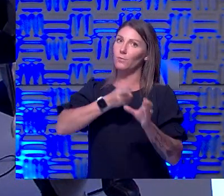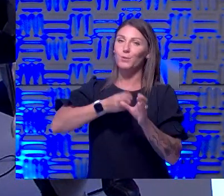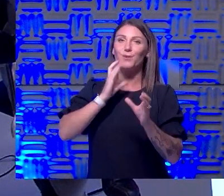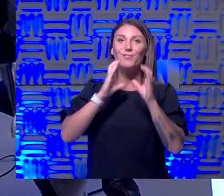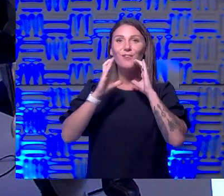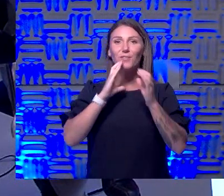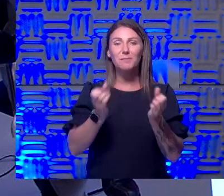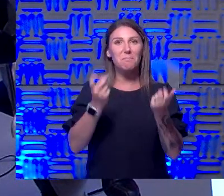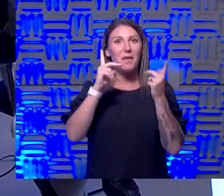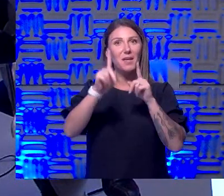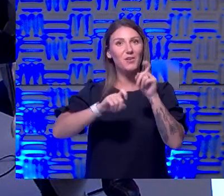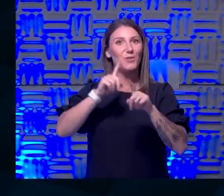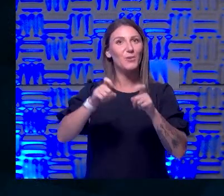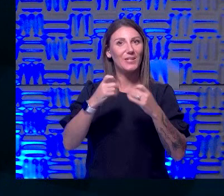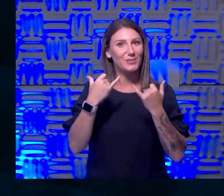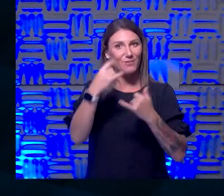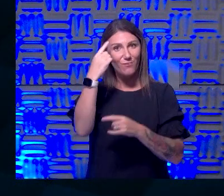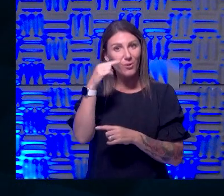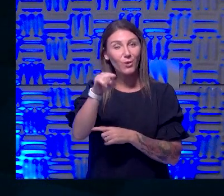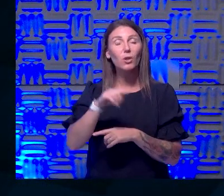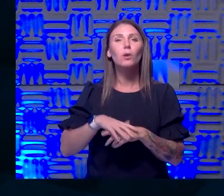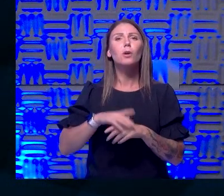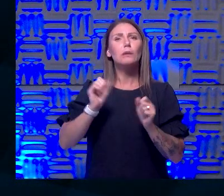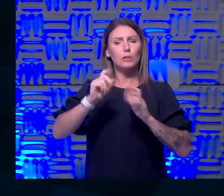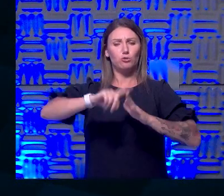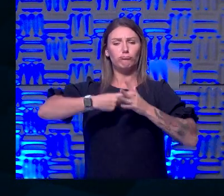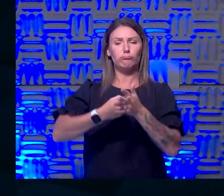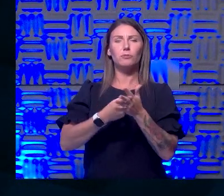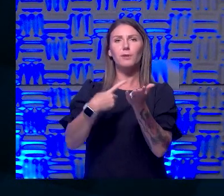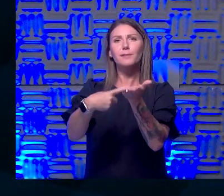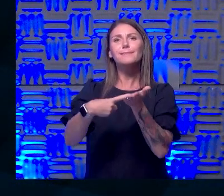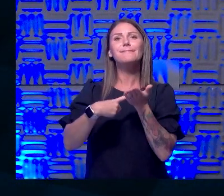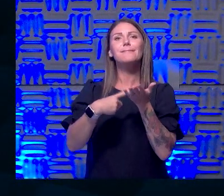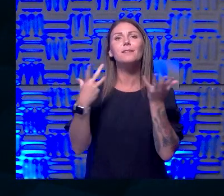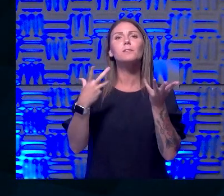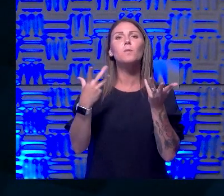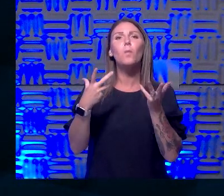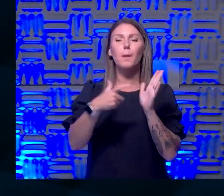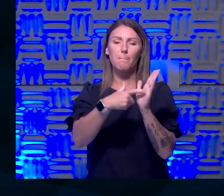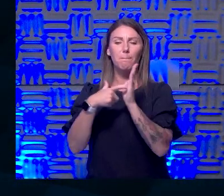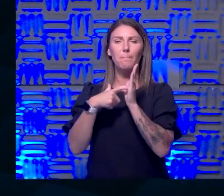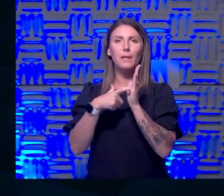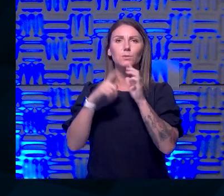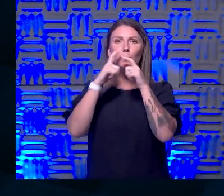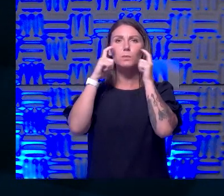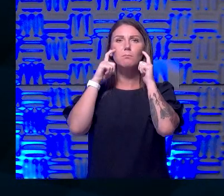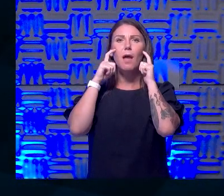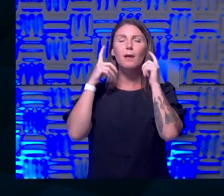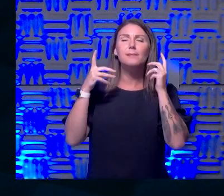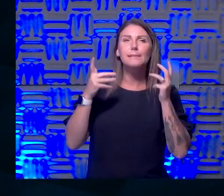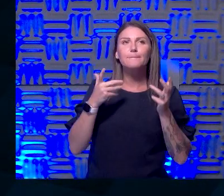of questions for you today, but can you just kick us off and talk a little bit about what does this mandatory masking